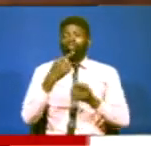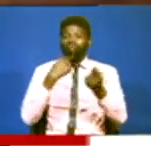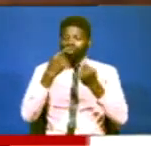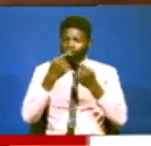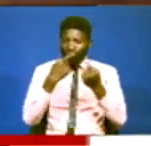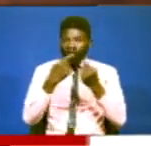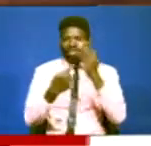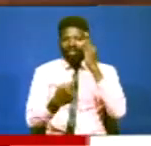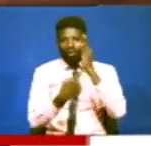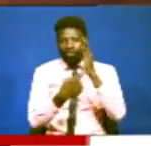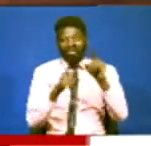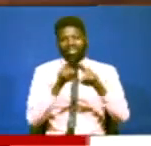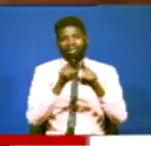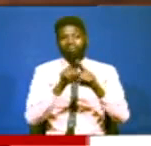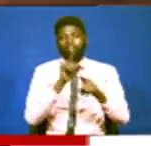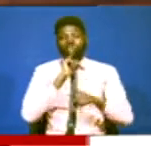portal. Kindly explain.